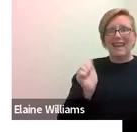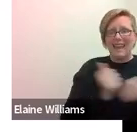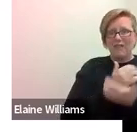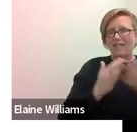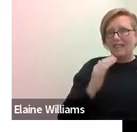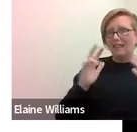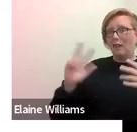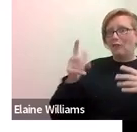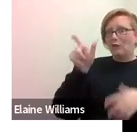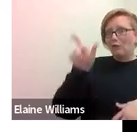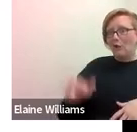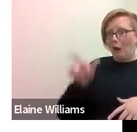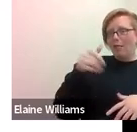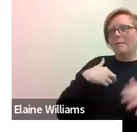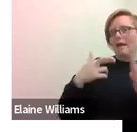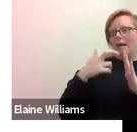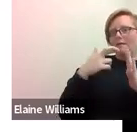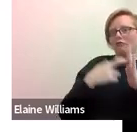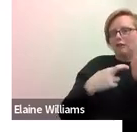there.